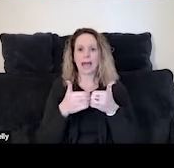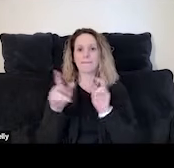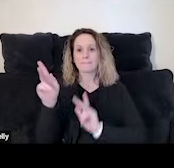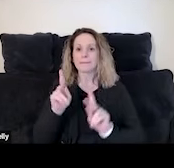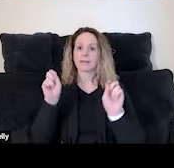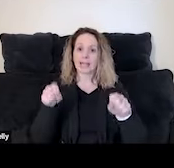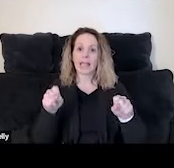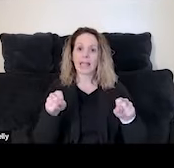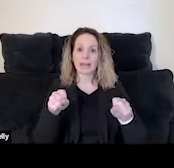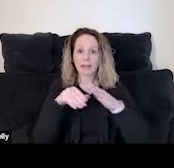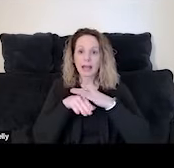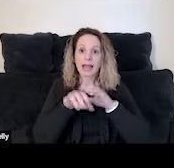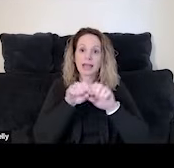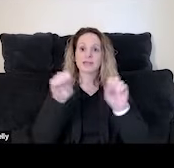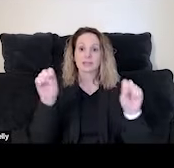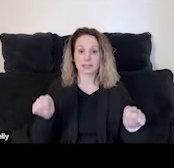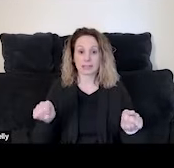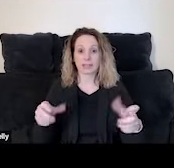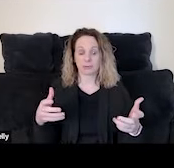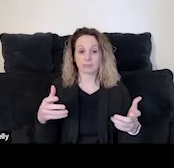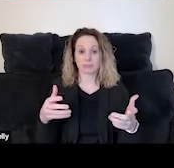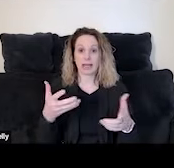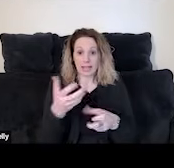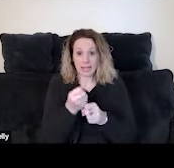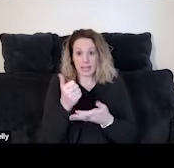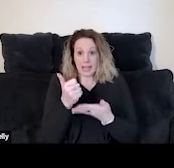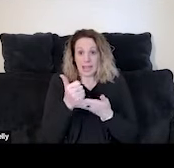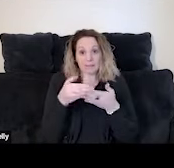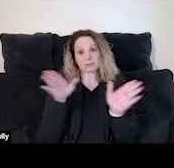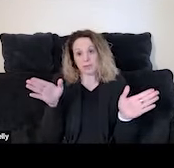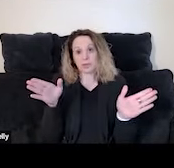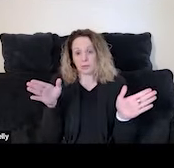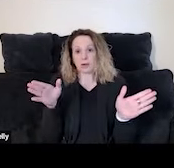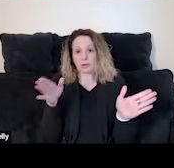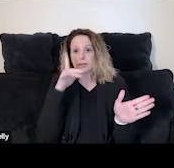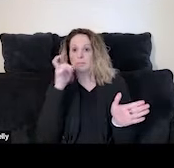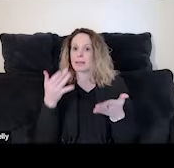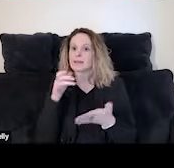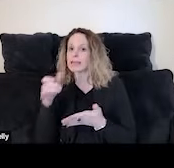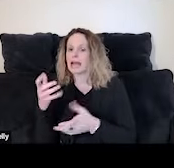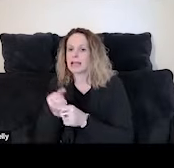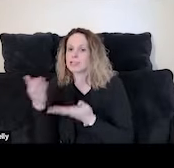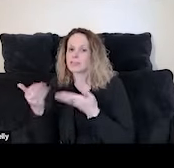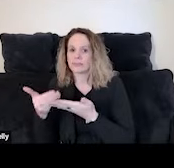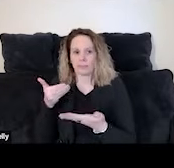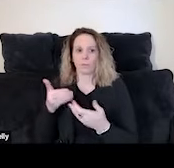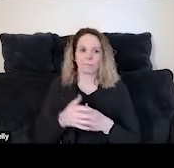able to enter the system and receive help in general because they might not have received services